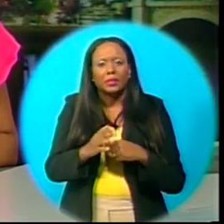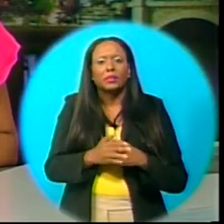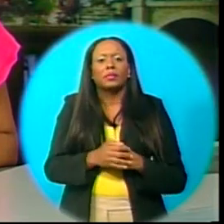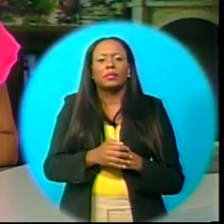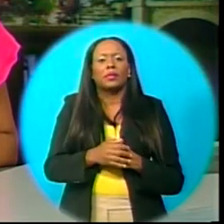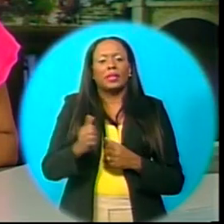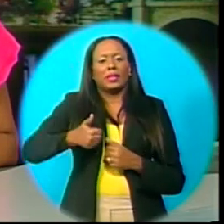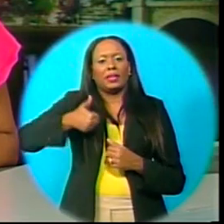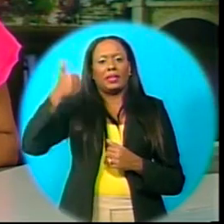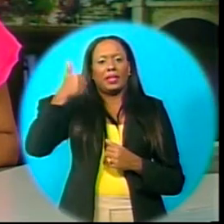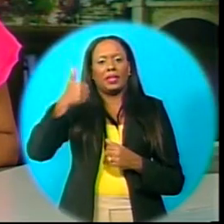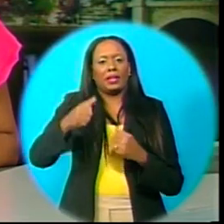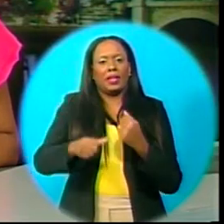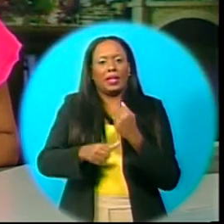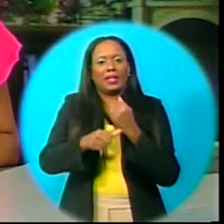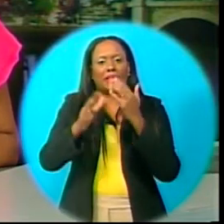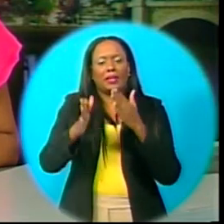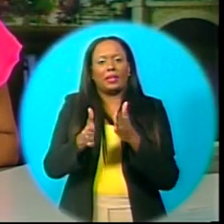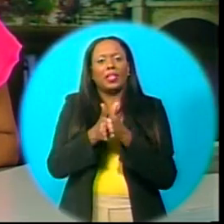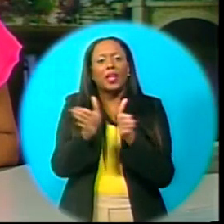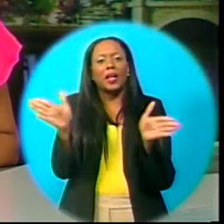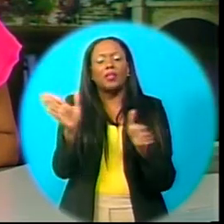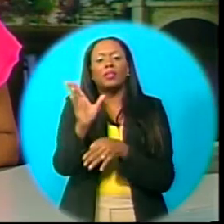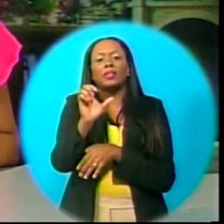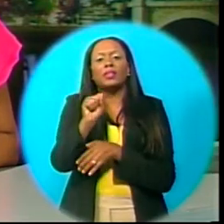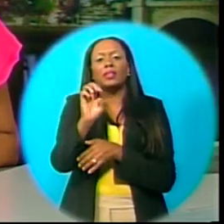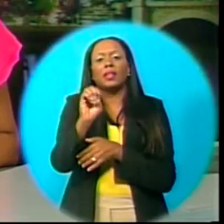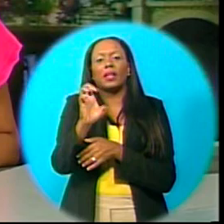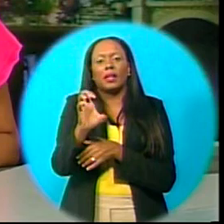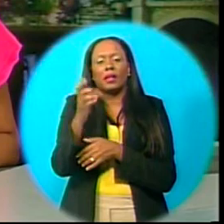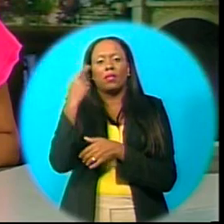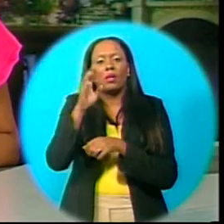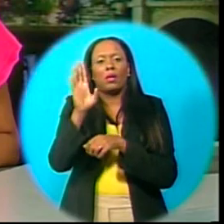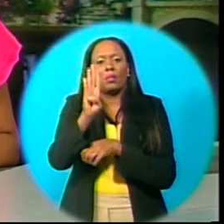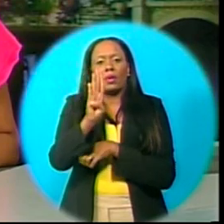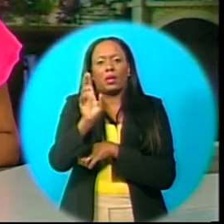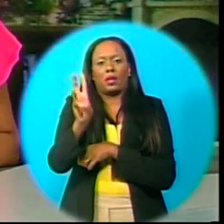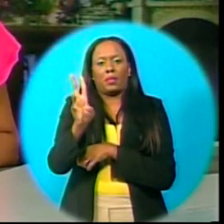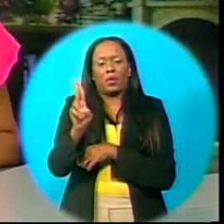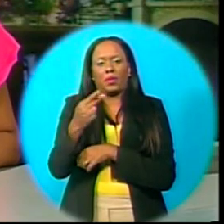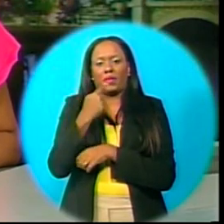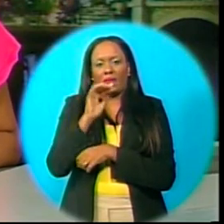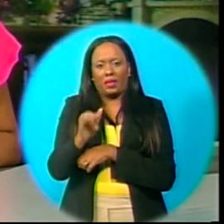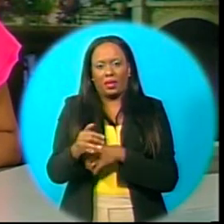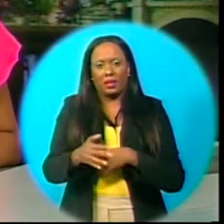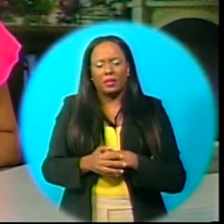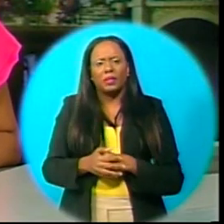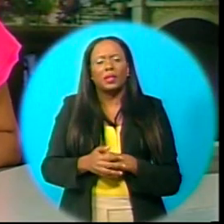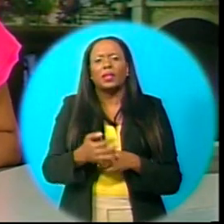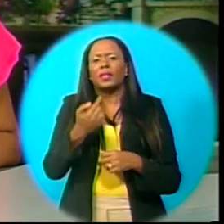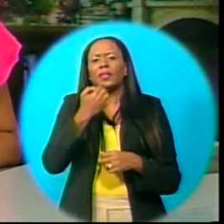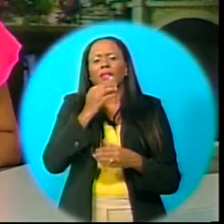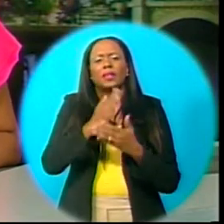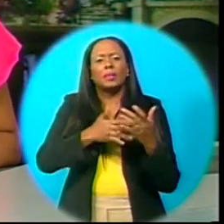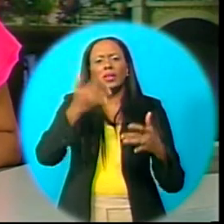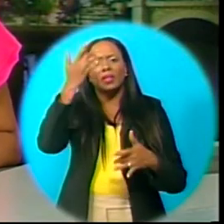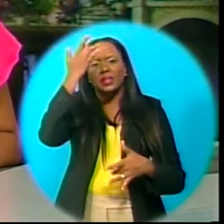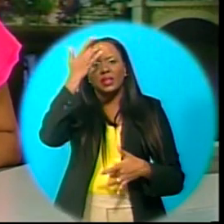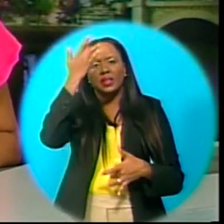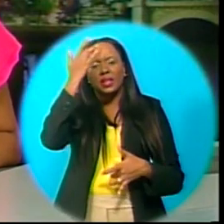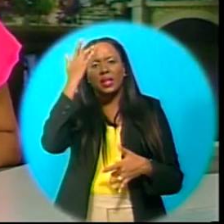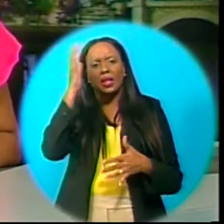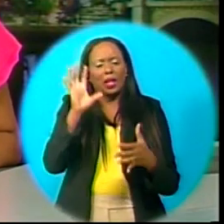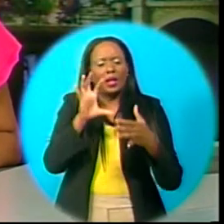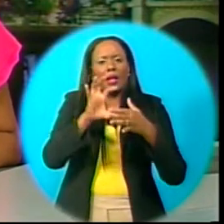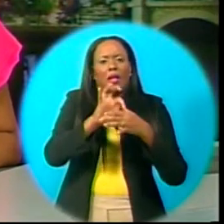Senior Assistant General Secretary with the Barbados Workers Union, Orlando Gabby Scott. And with stats proving NCDs are directly linked